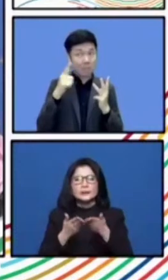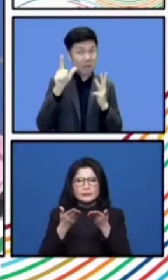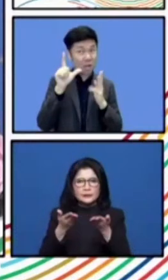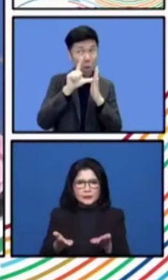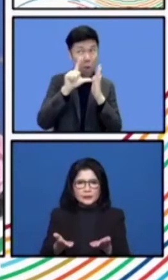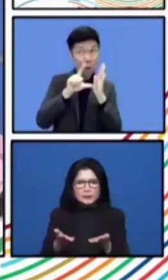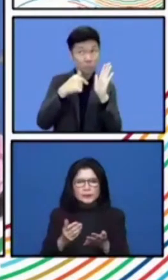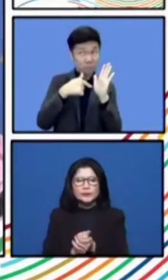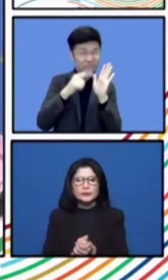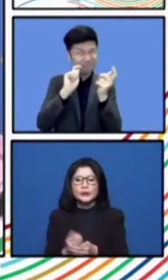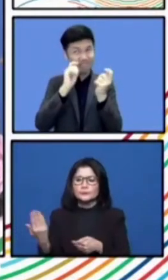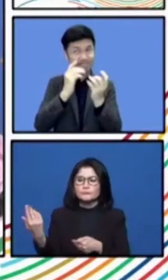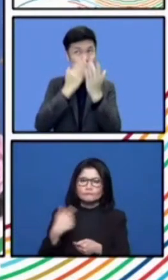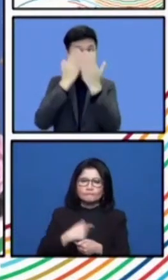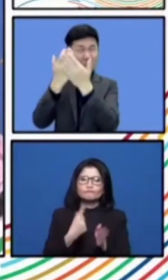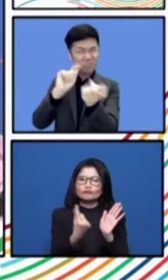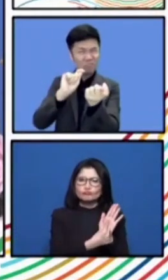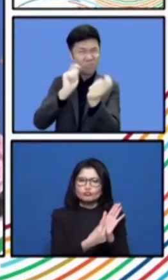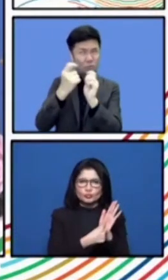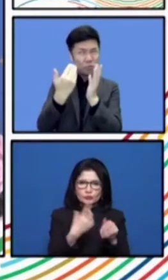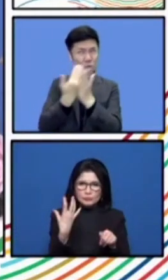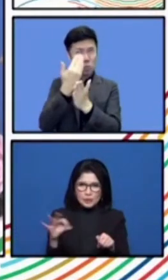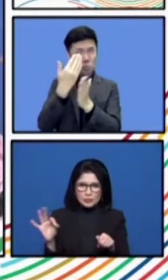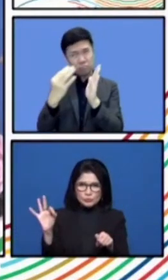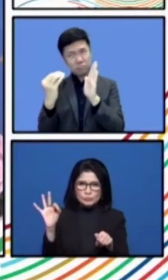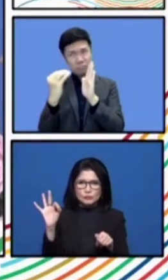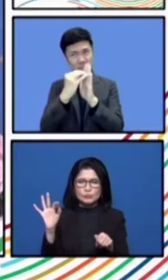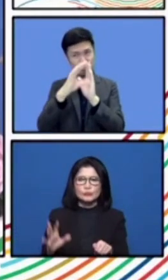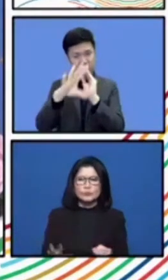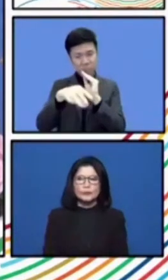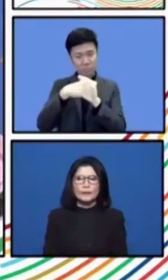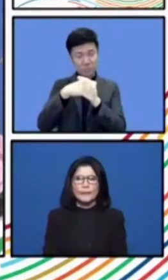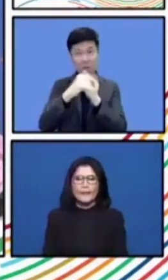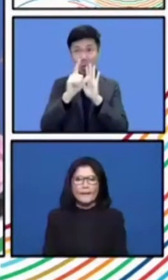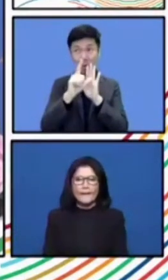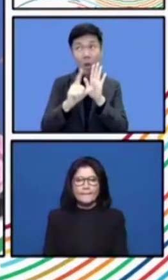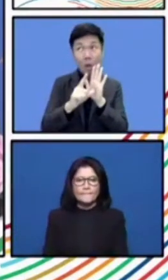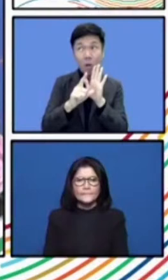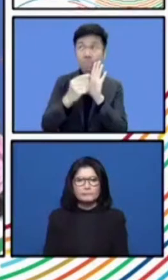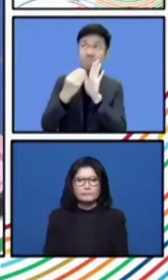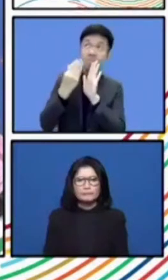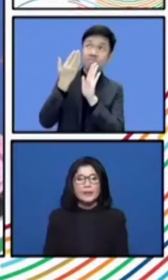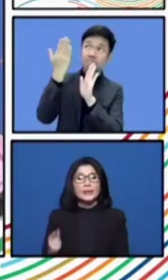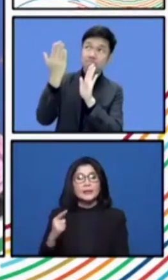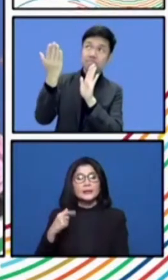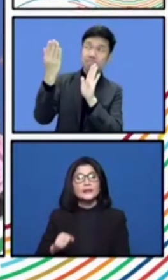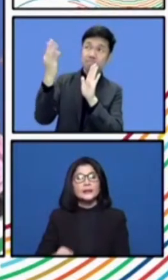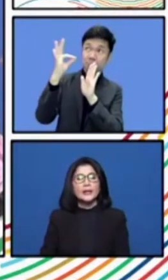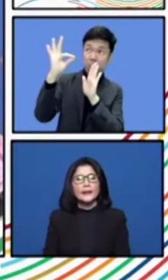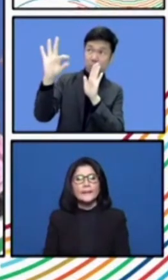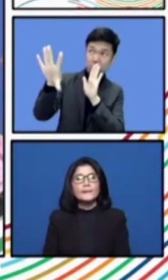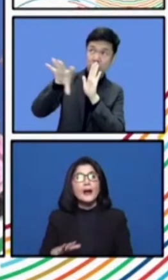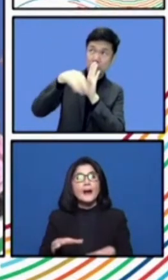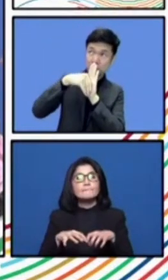law also in the parliament itself